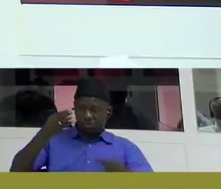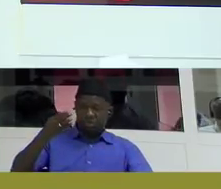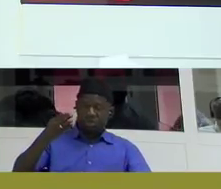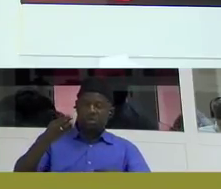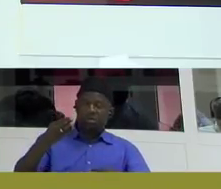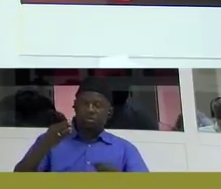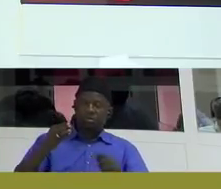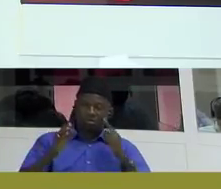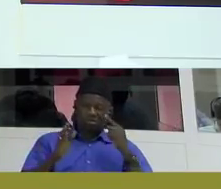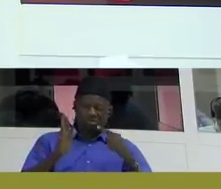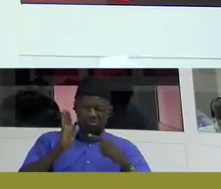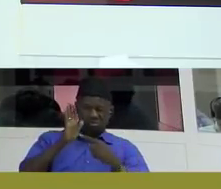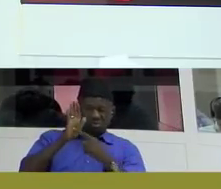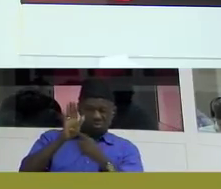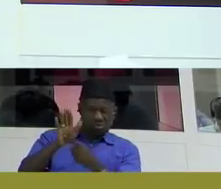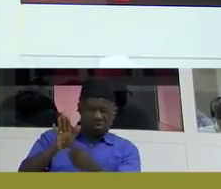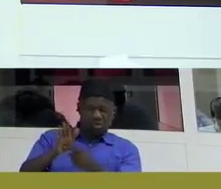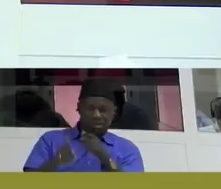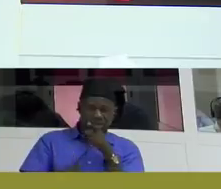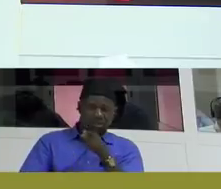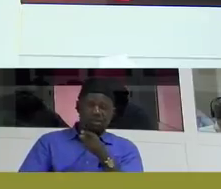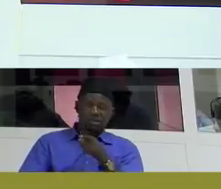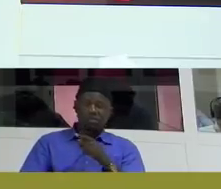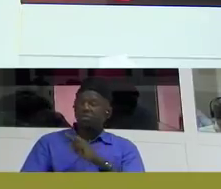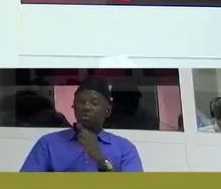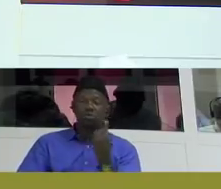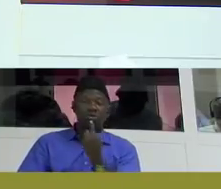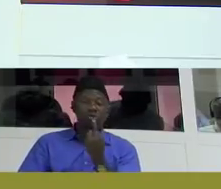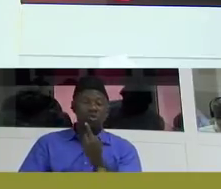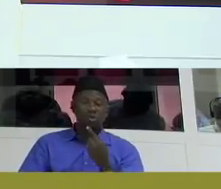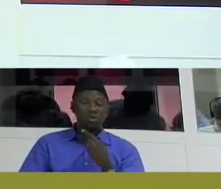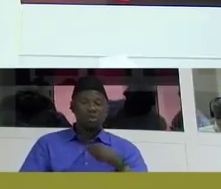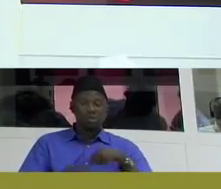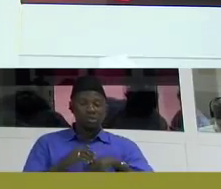the state institutions.